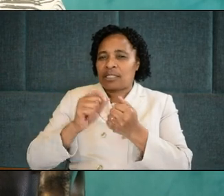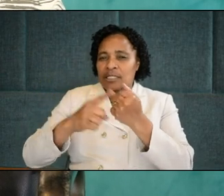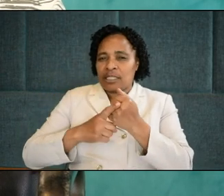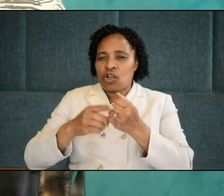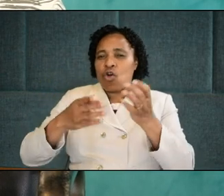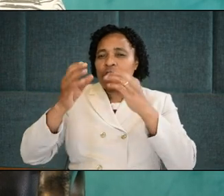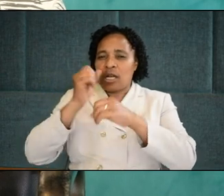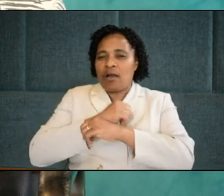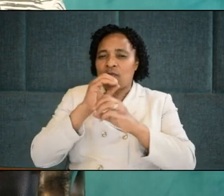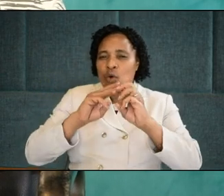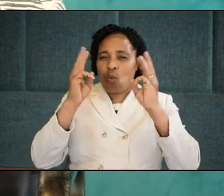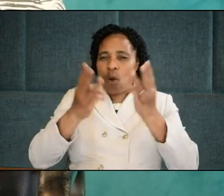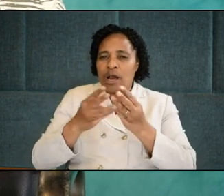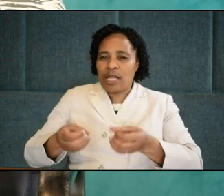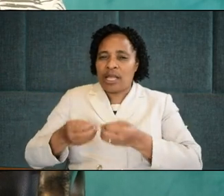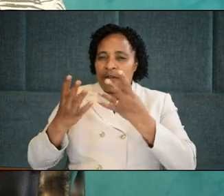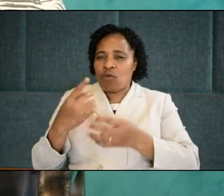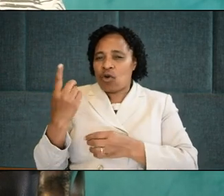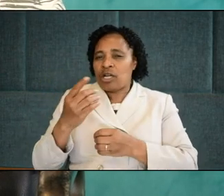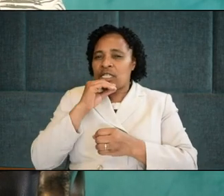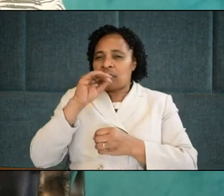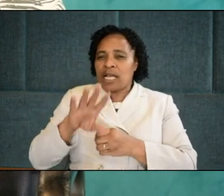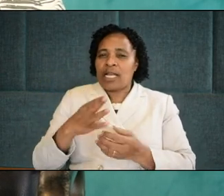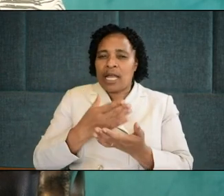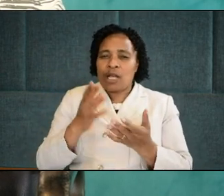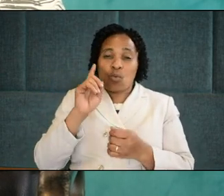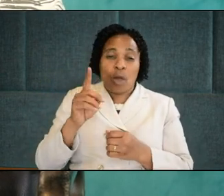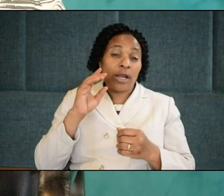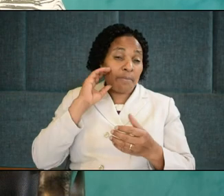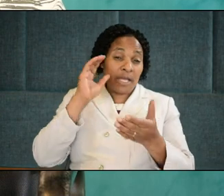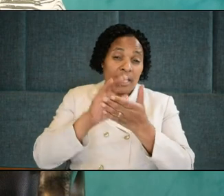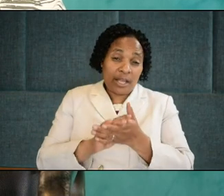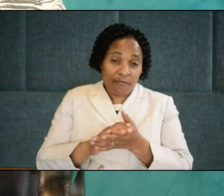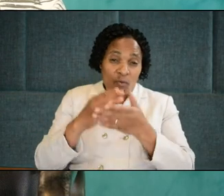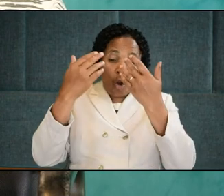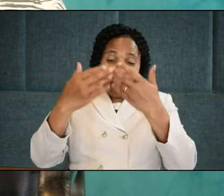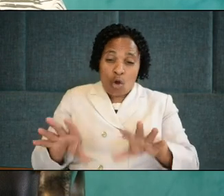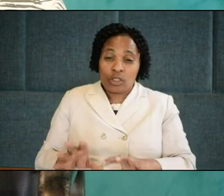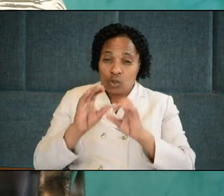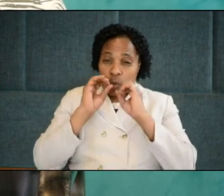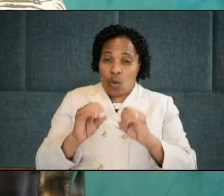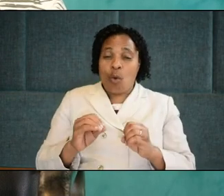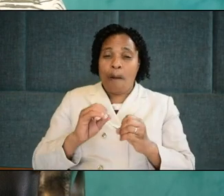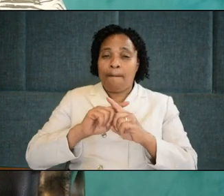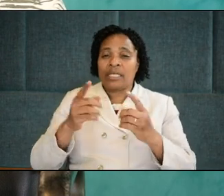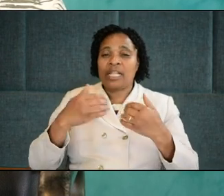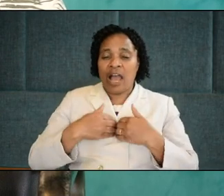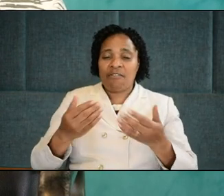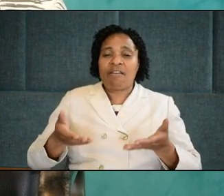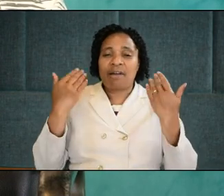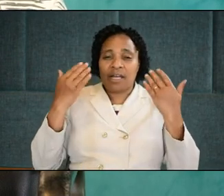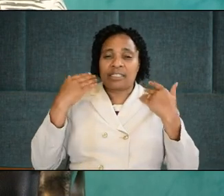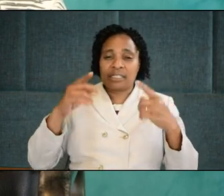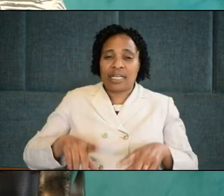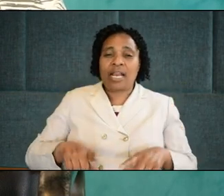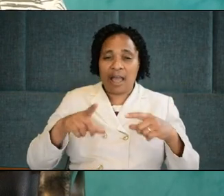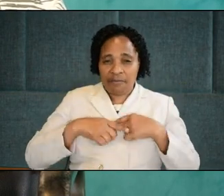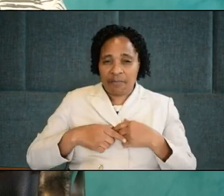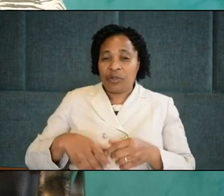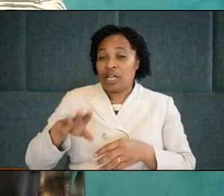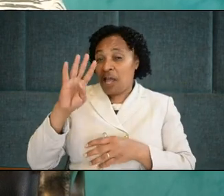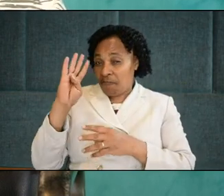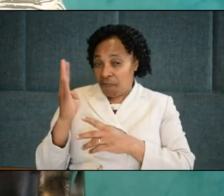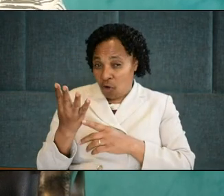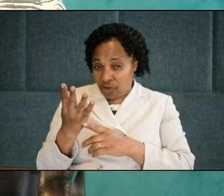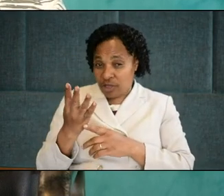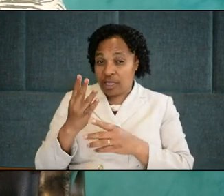only begotten son, so whoever believes in him should not perish, but have eternal life. The fourth